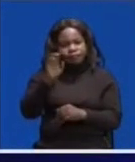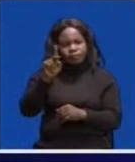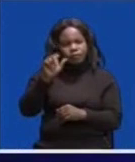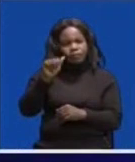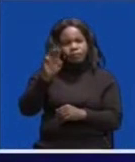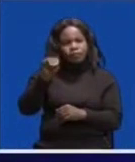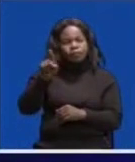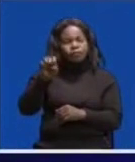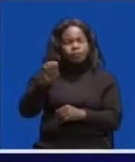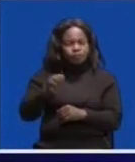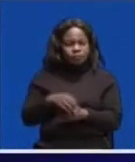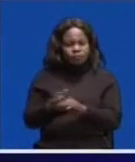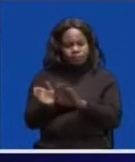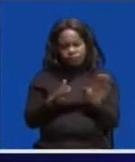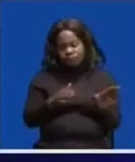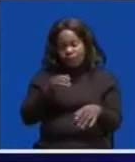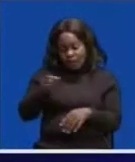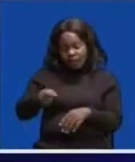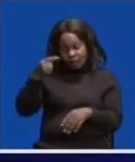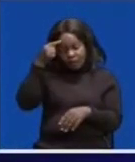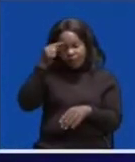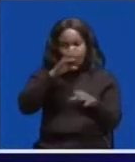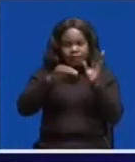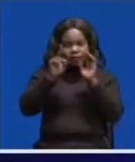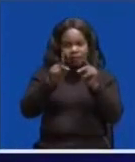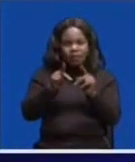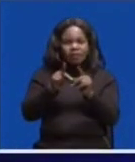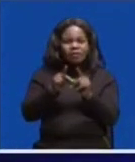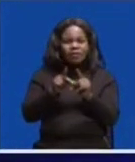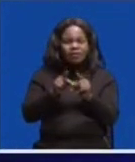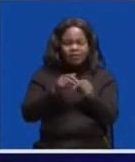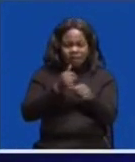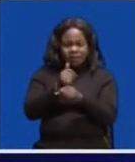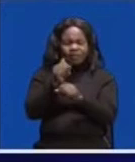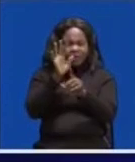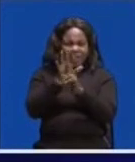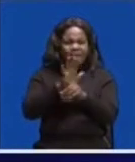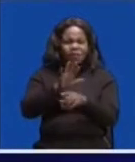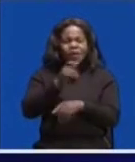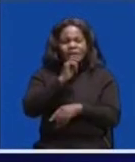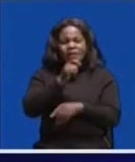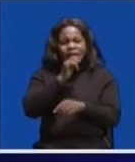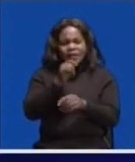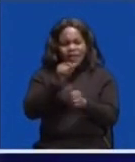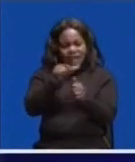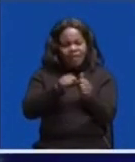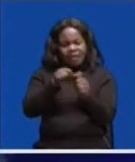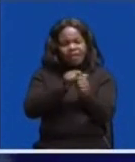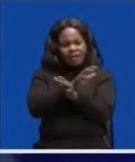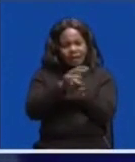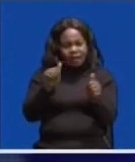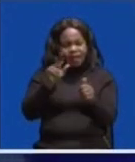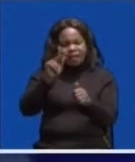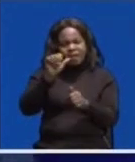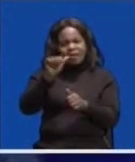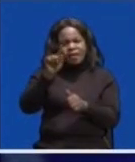Meanwhile, Chief Government Spokesperson Dora Selia has condemned attacks on Zambia Daily Mail journalists in Katuba during the